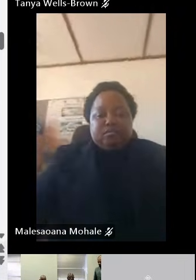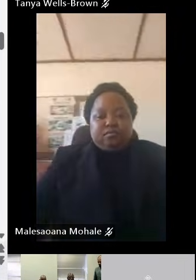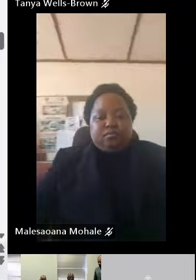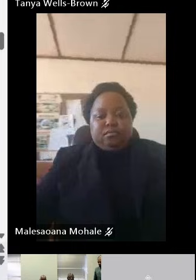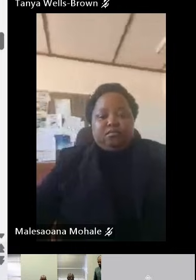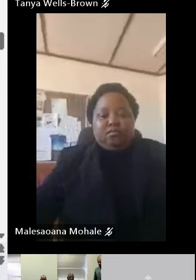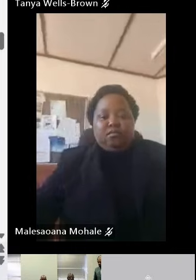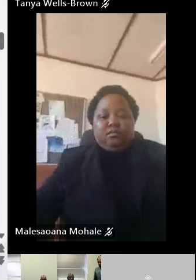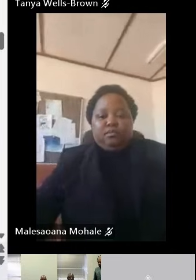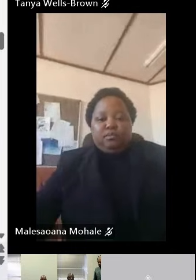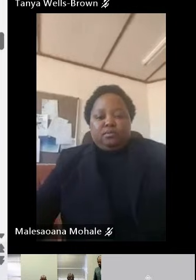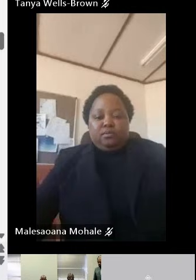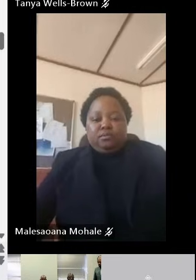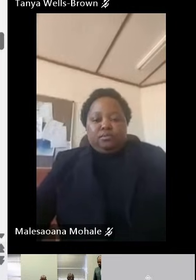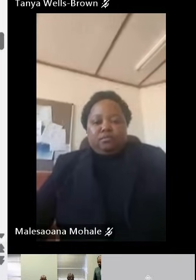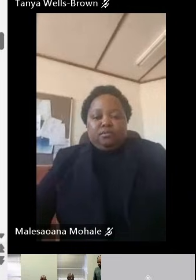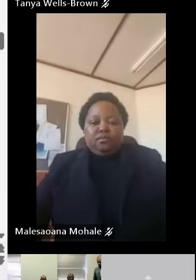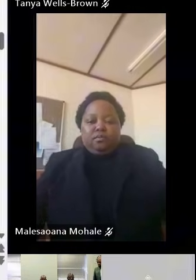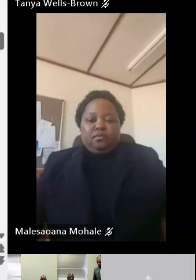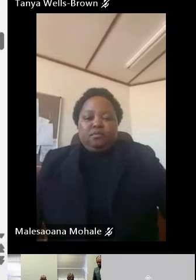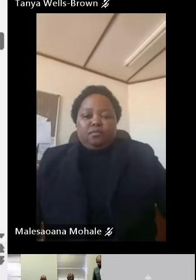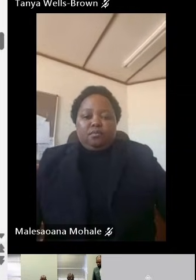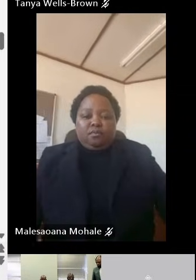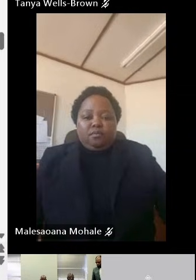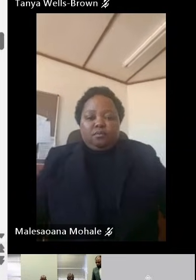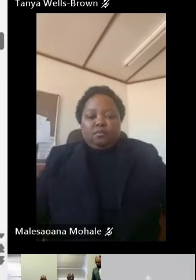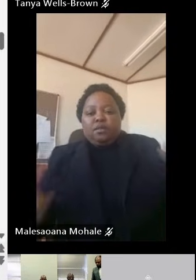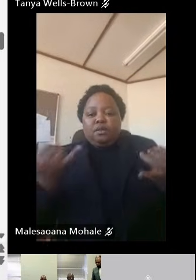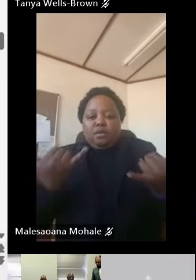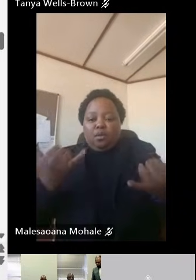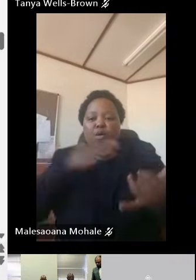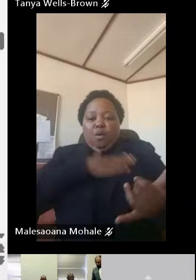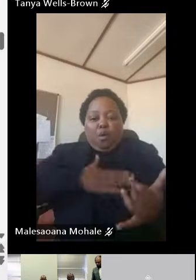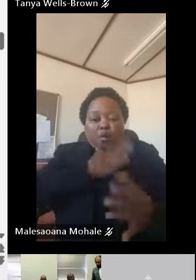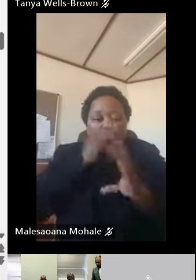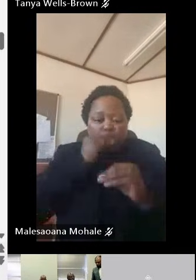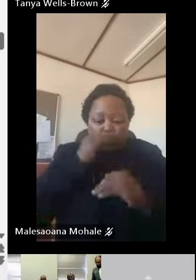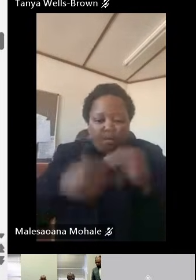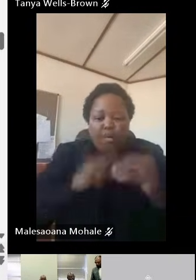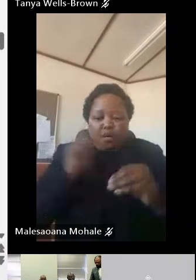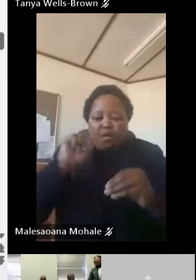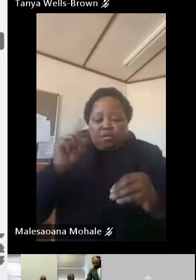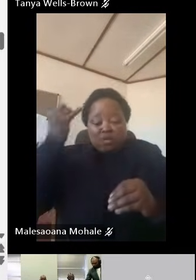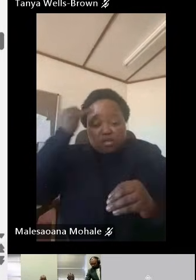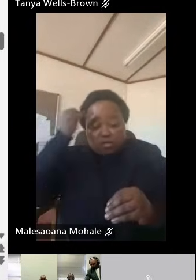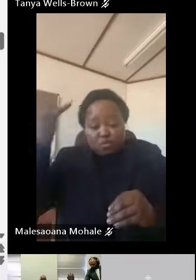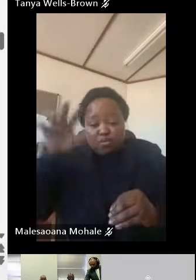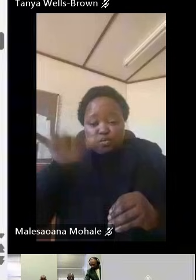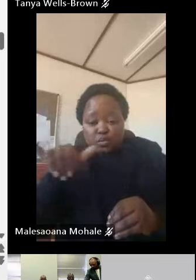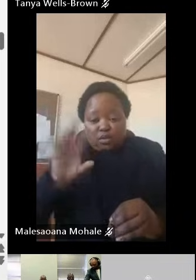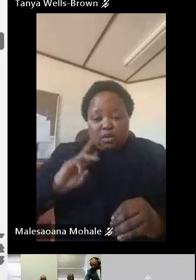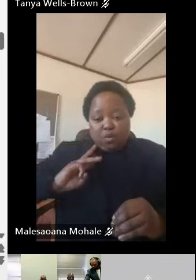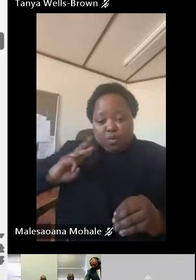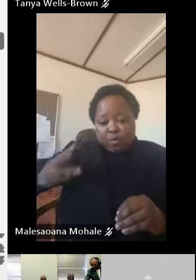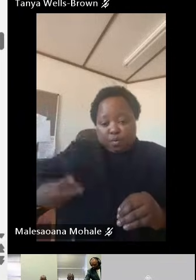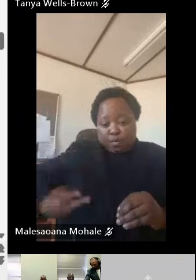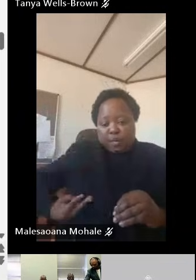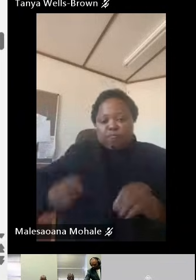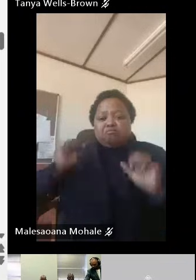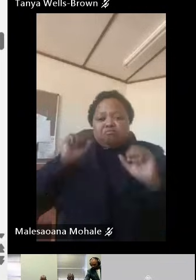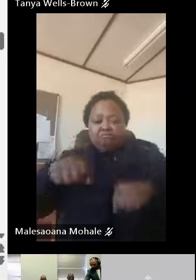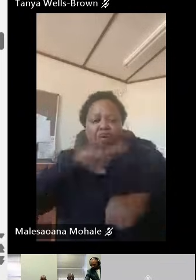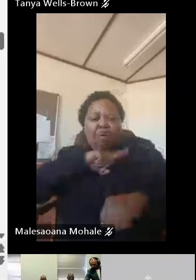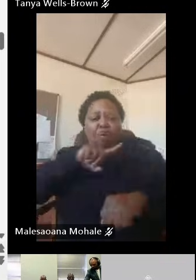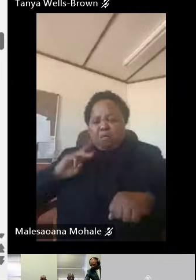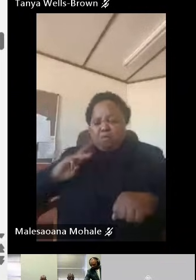And I would like to talk more on the issues of women. Why them? Because I know so often for